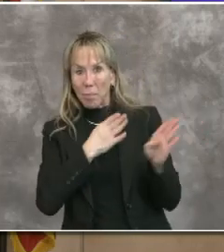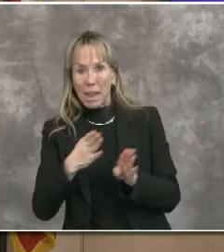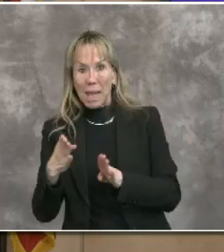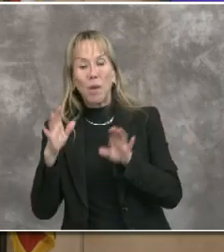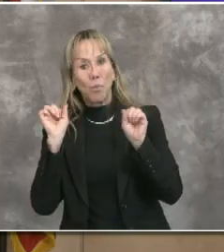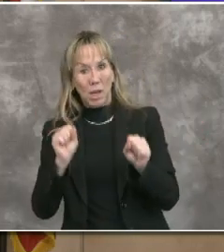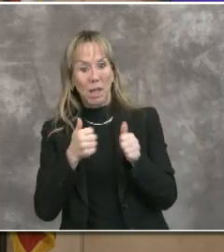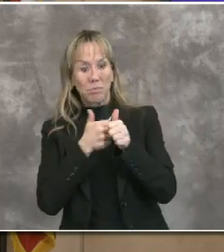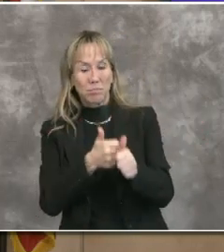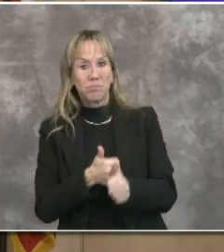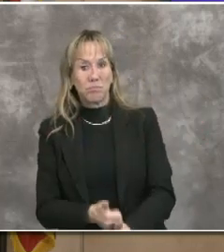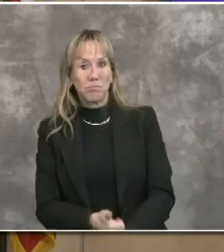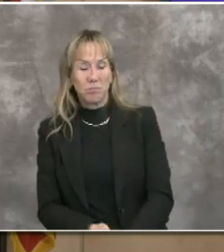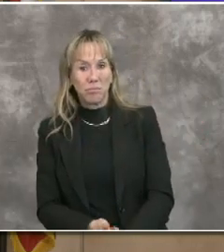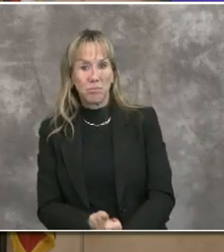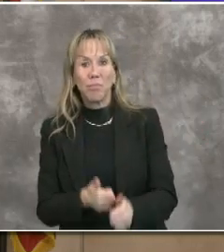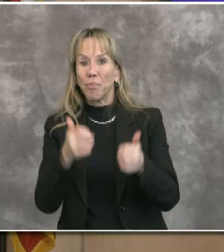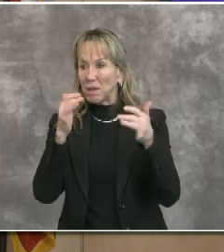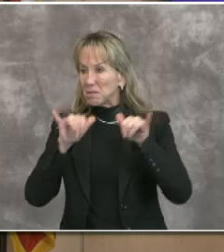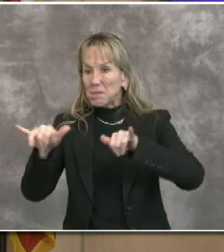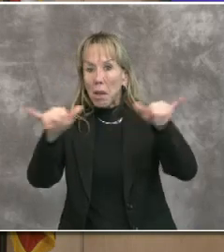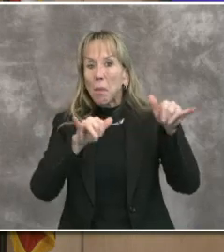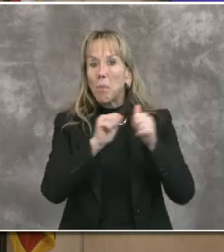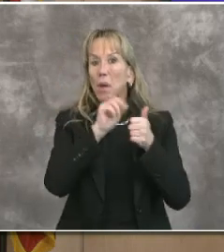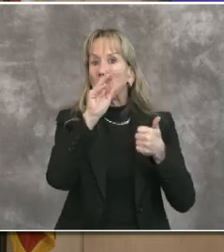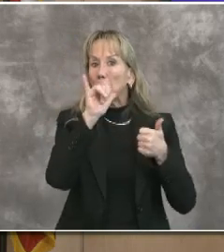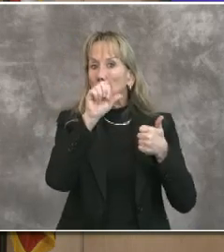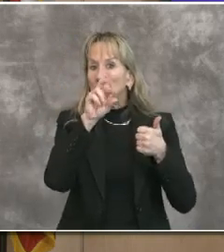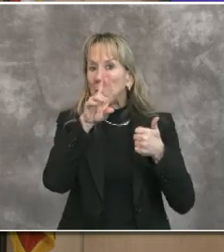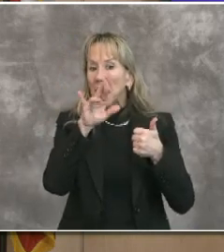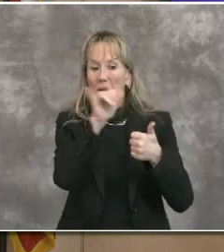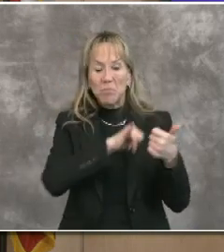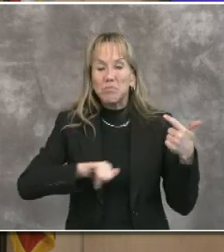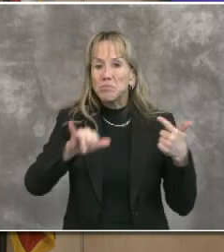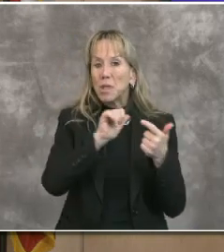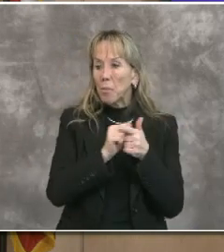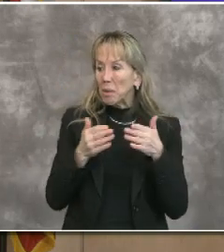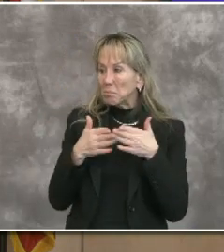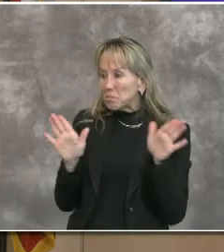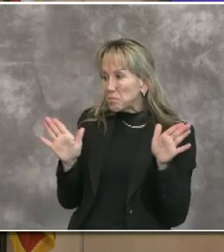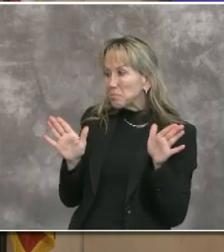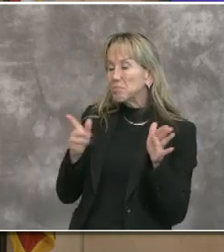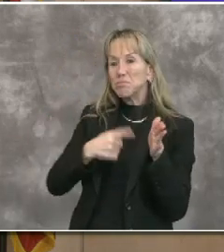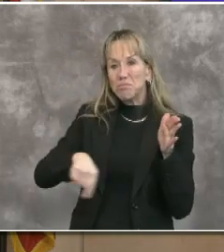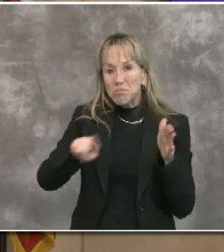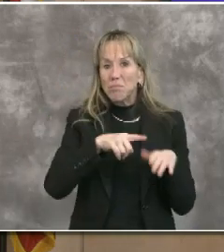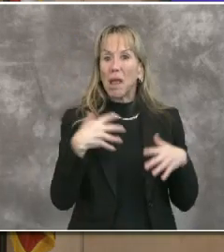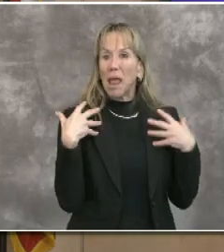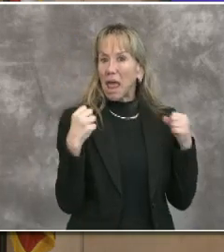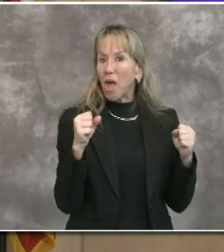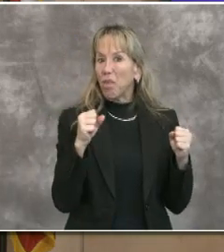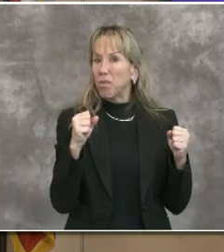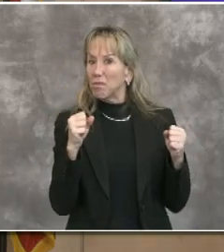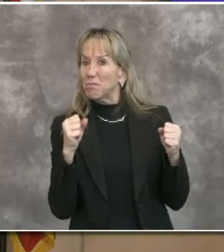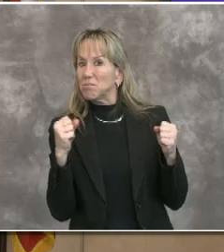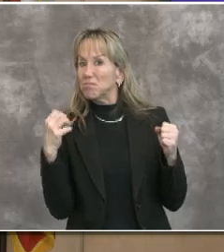the general consensus of our mayors and consistent with the general approval of our public health officers, then we would be able to implement those.